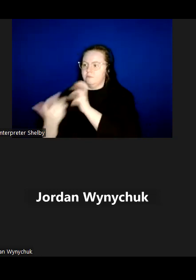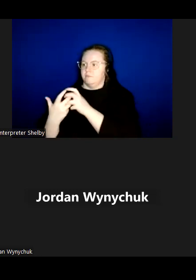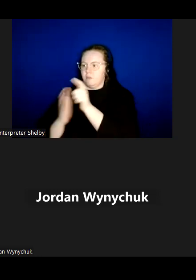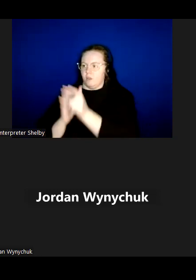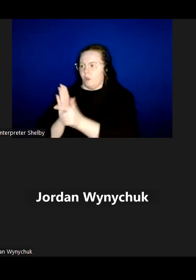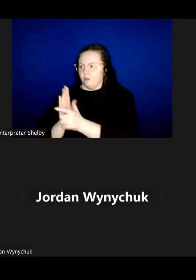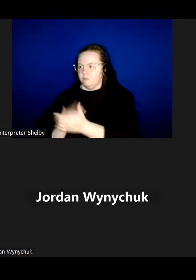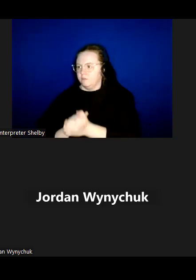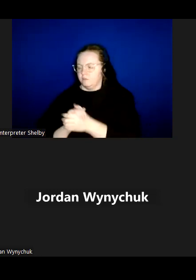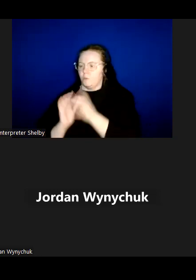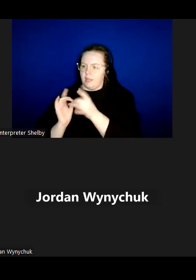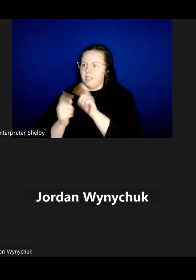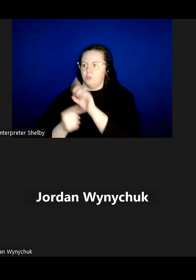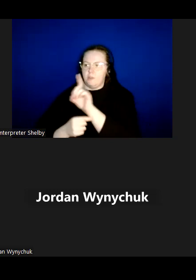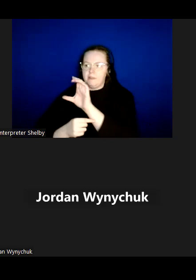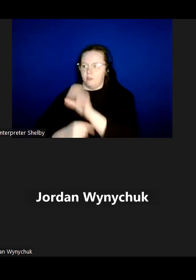domestic contracts.